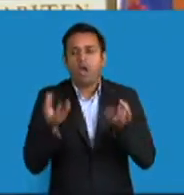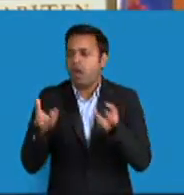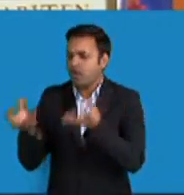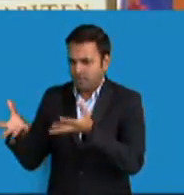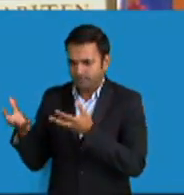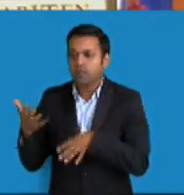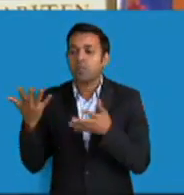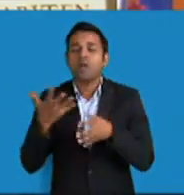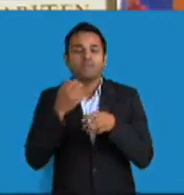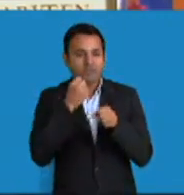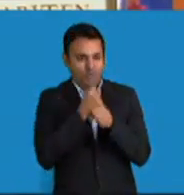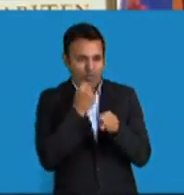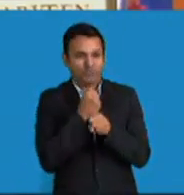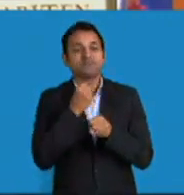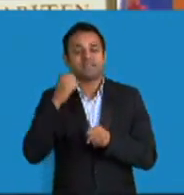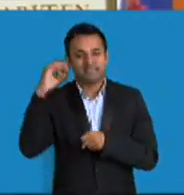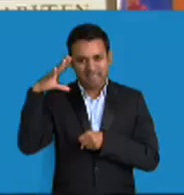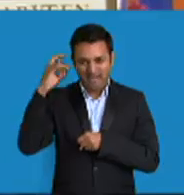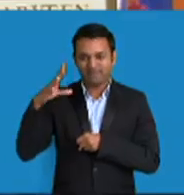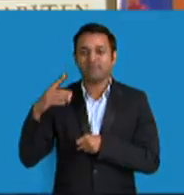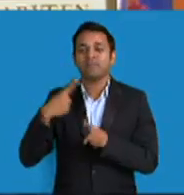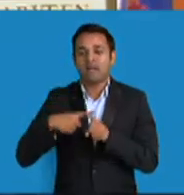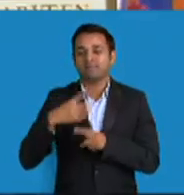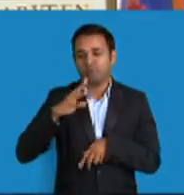with $4,000 cash, Madam Speaker.